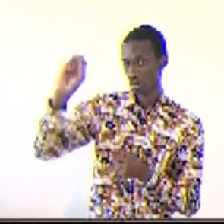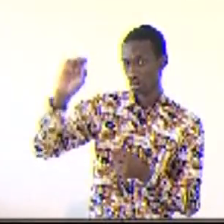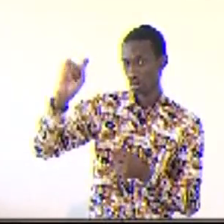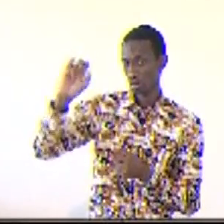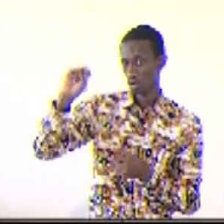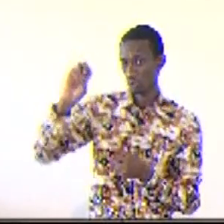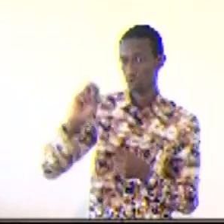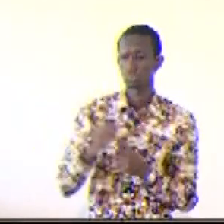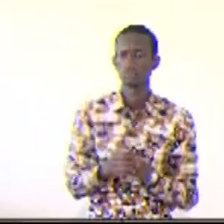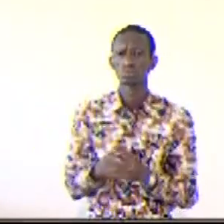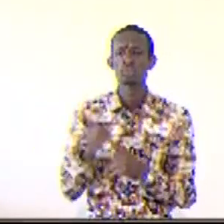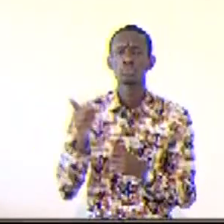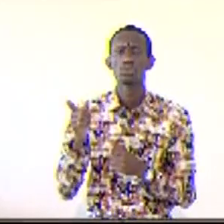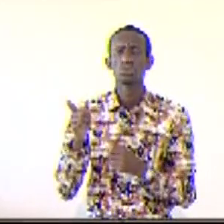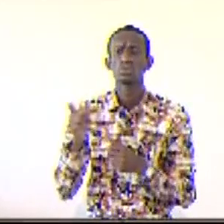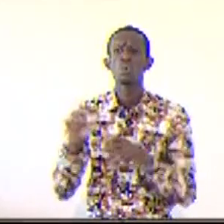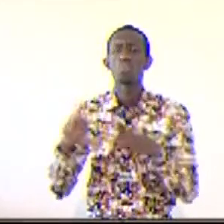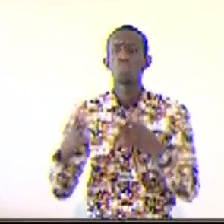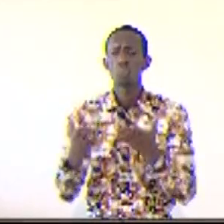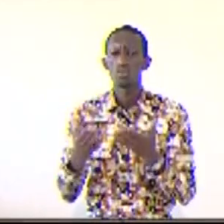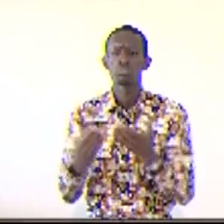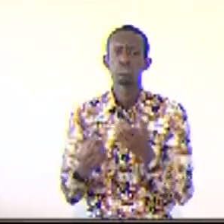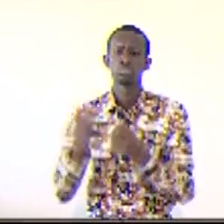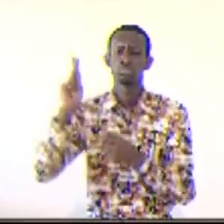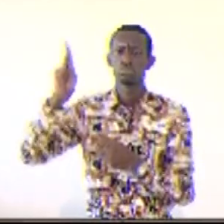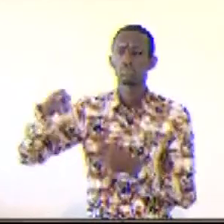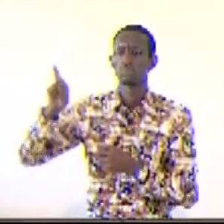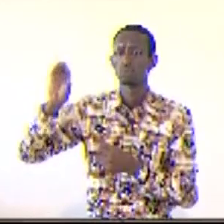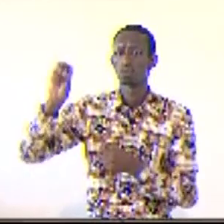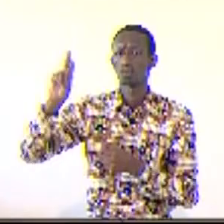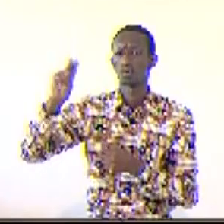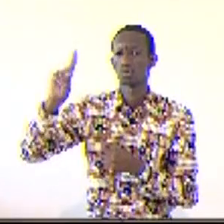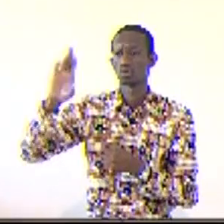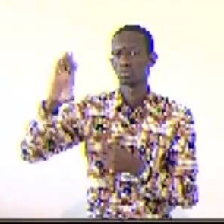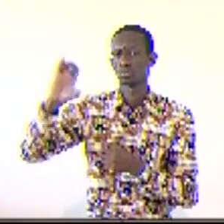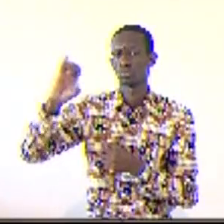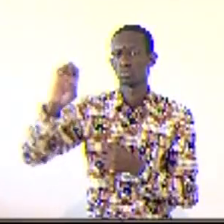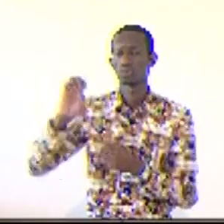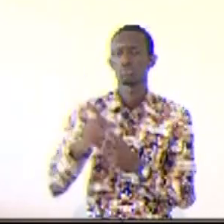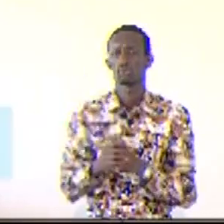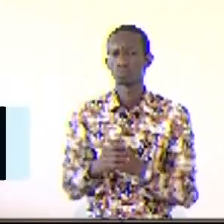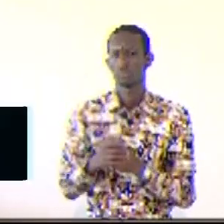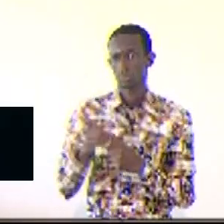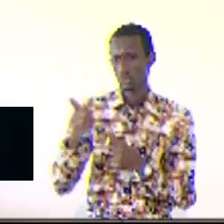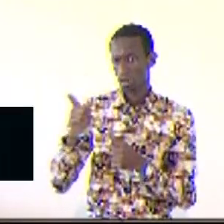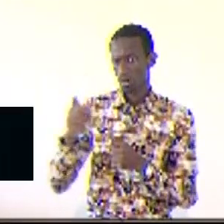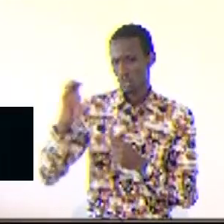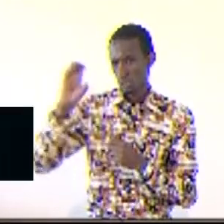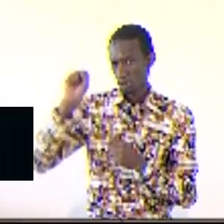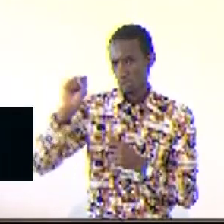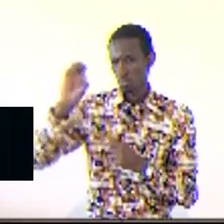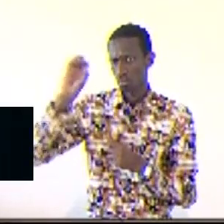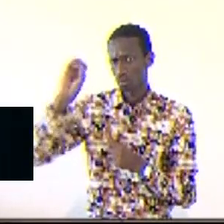sulfur metal, is produced. Sodium thiosulfate and hydrochloric acid react together to produce